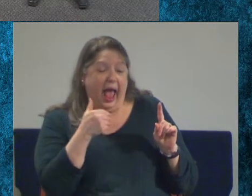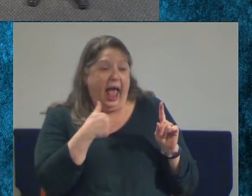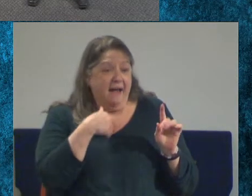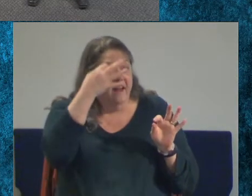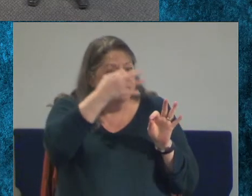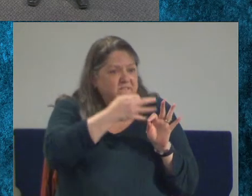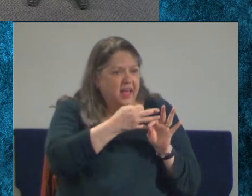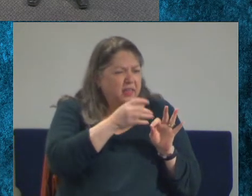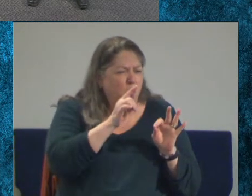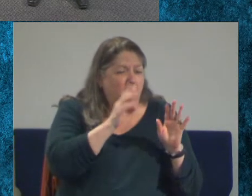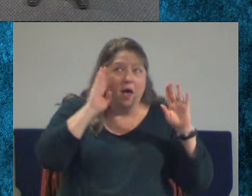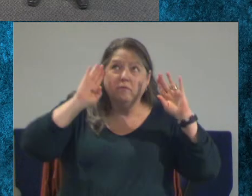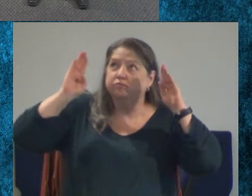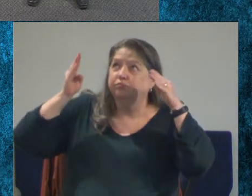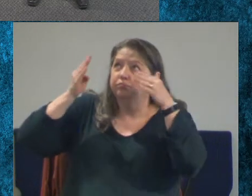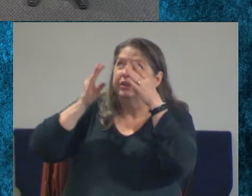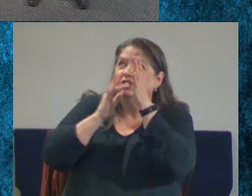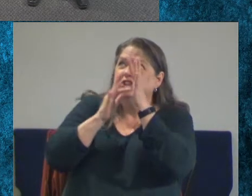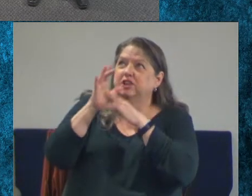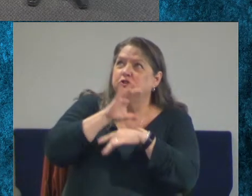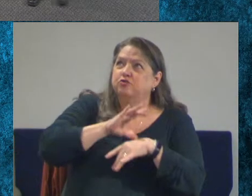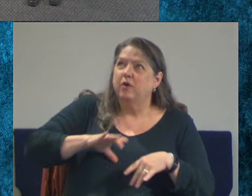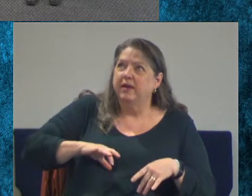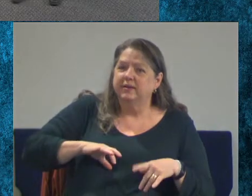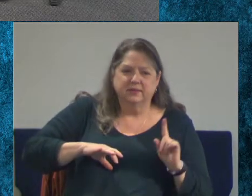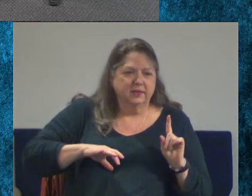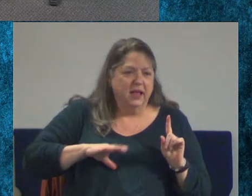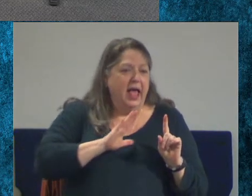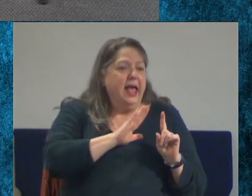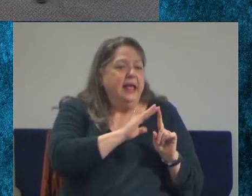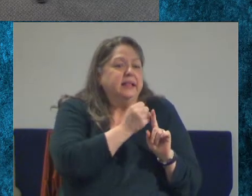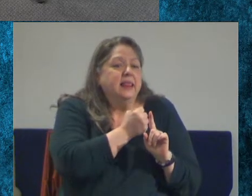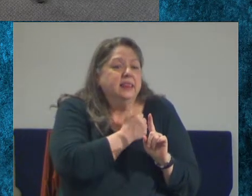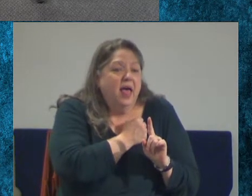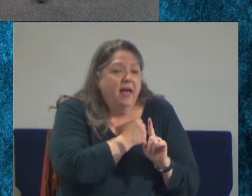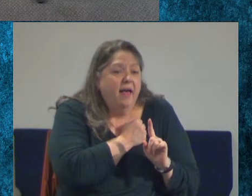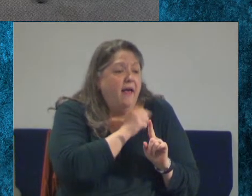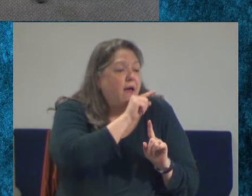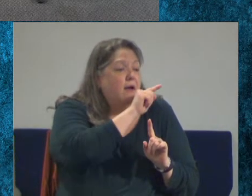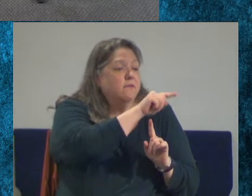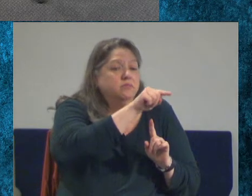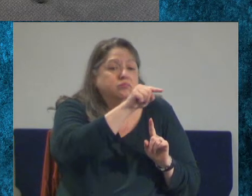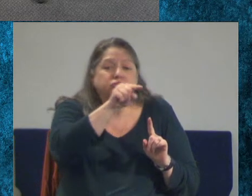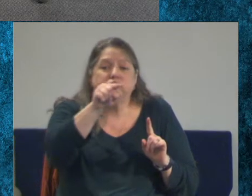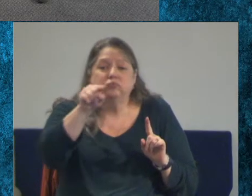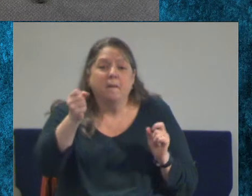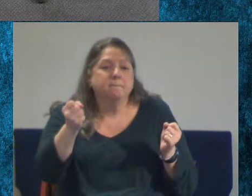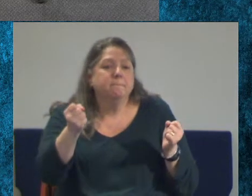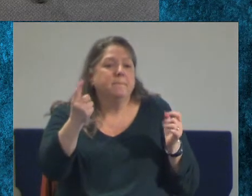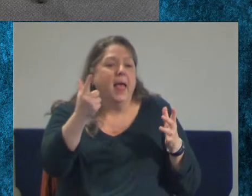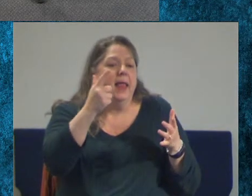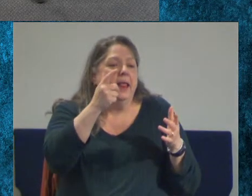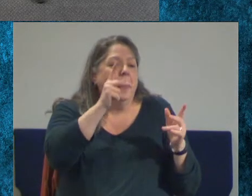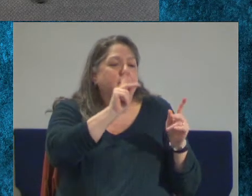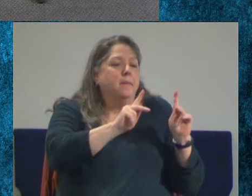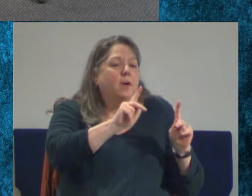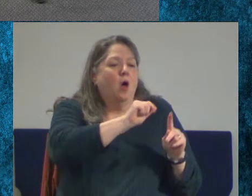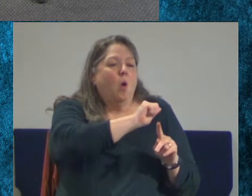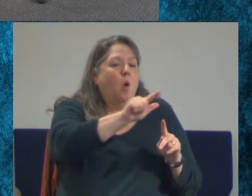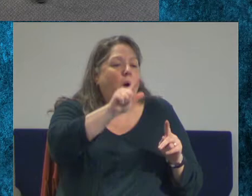Jesus Christ, but the object of his love was the saints, the church, the people of